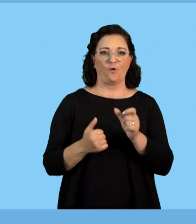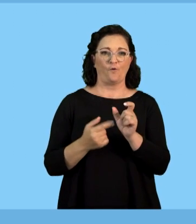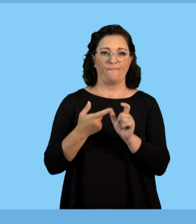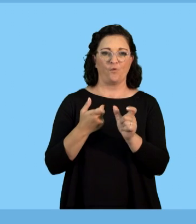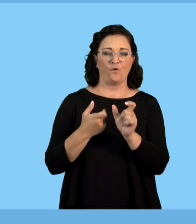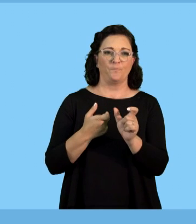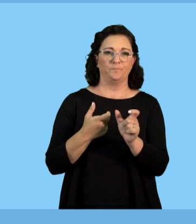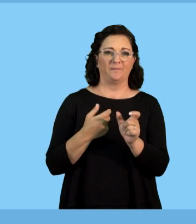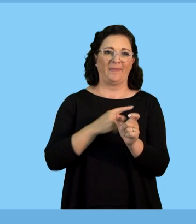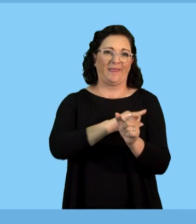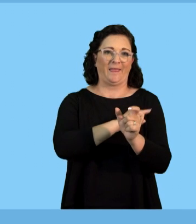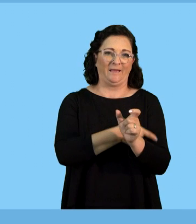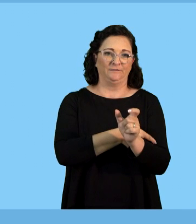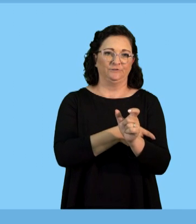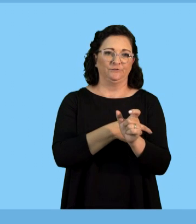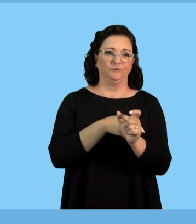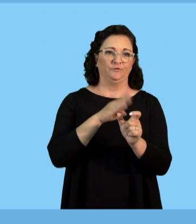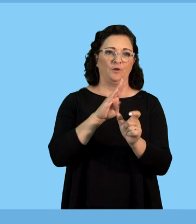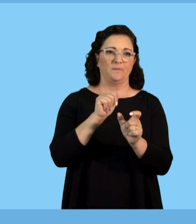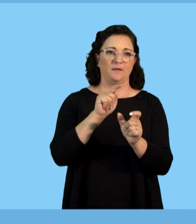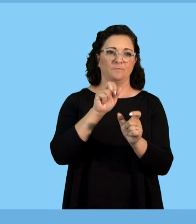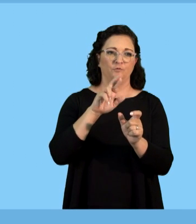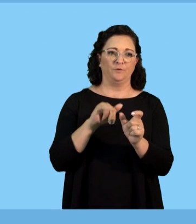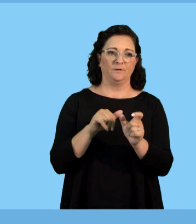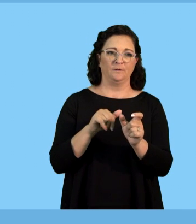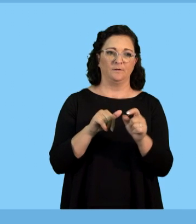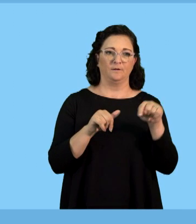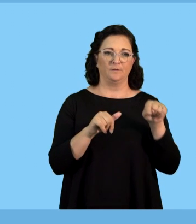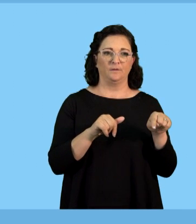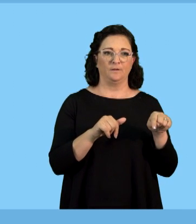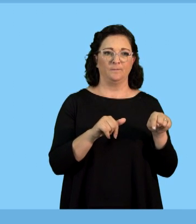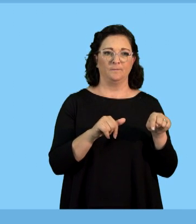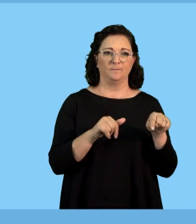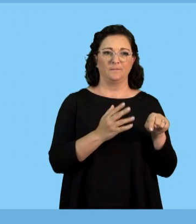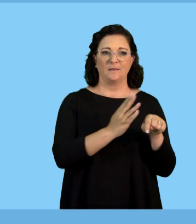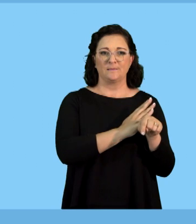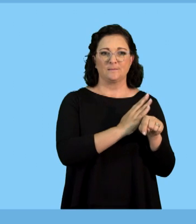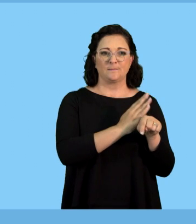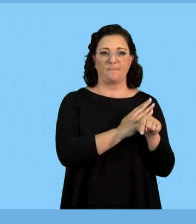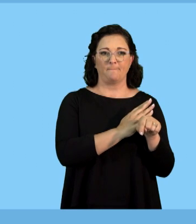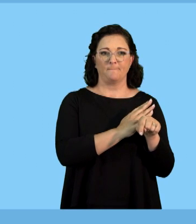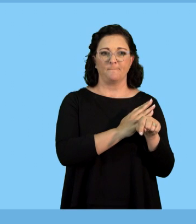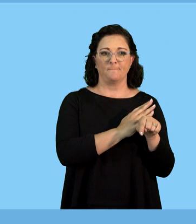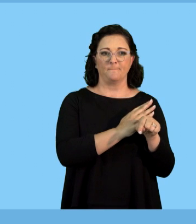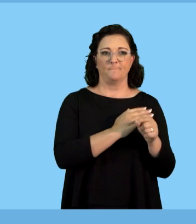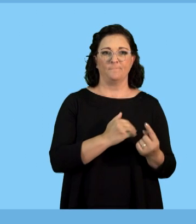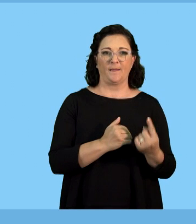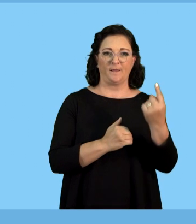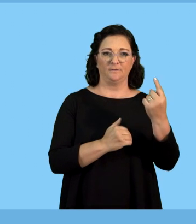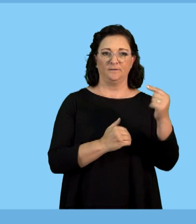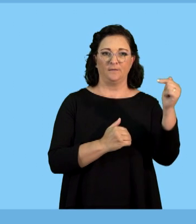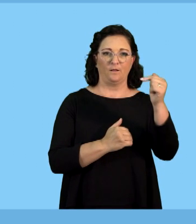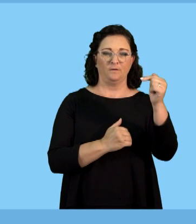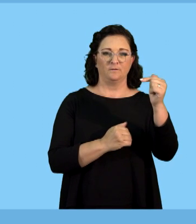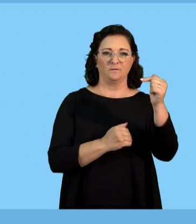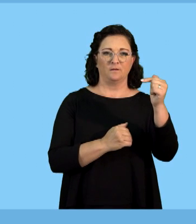once it leaves, once now the energy supplied by the battery goes to the current, once the current gets to this point, some of this current